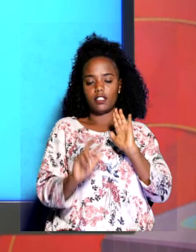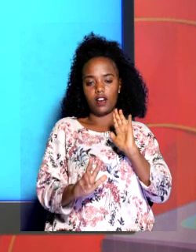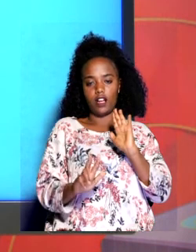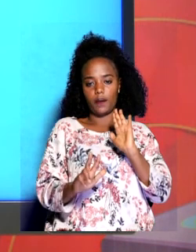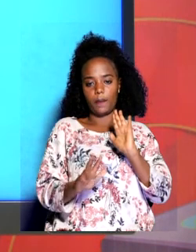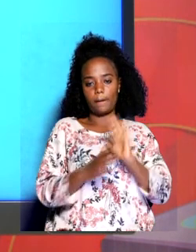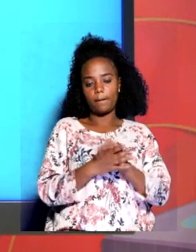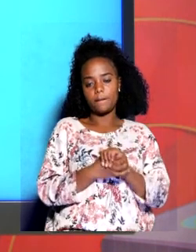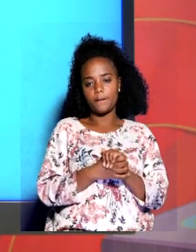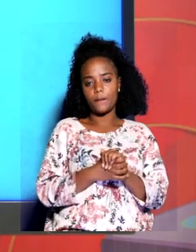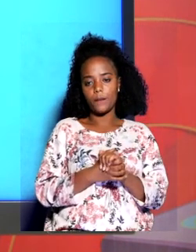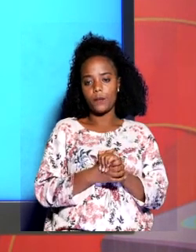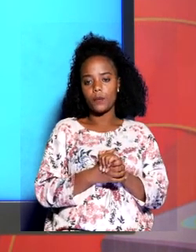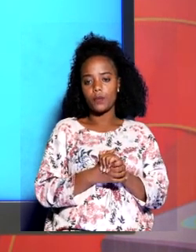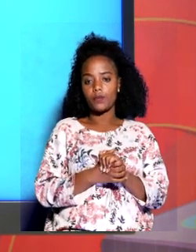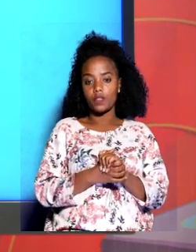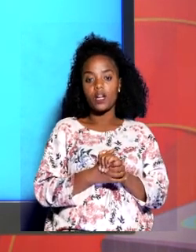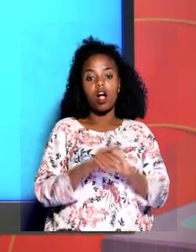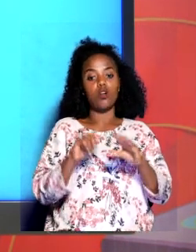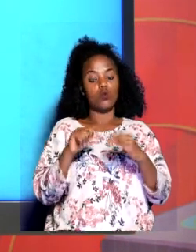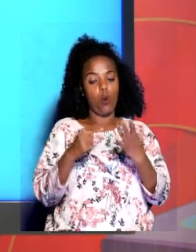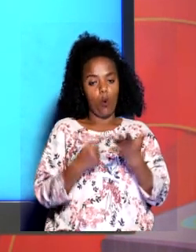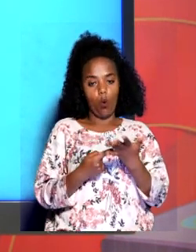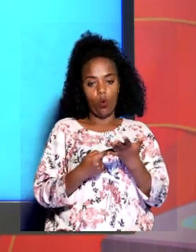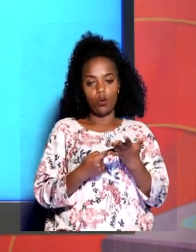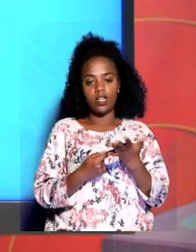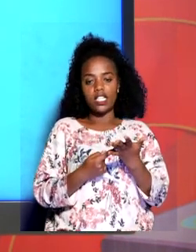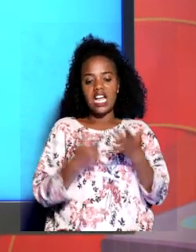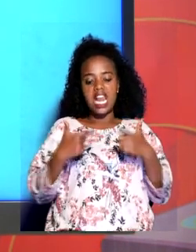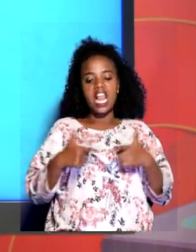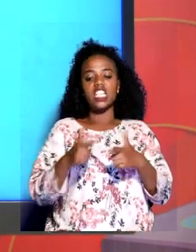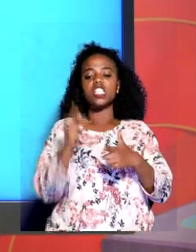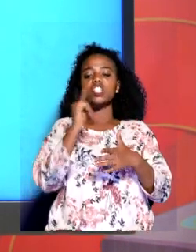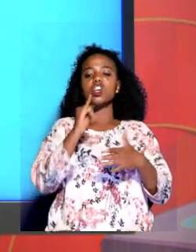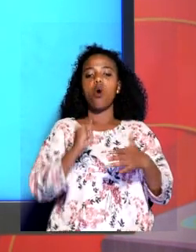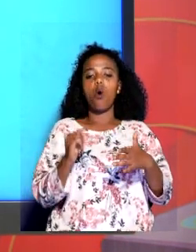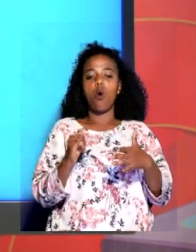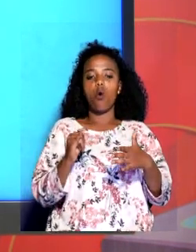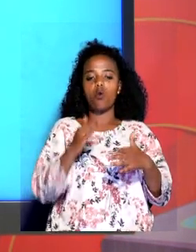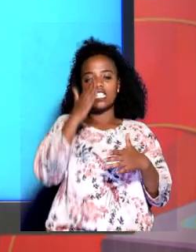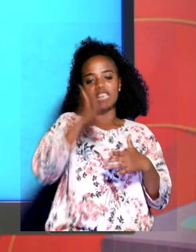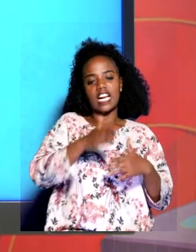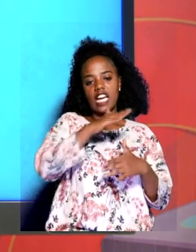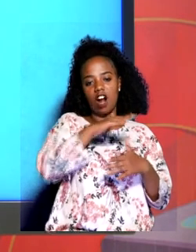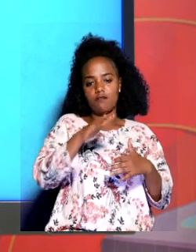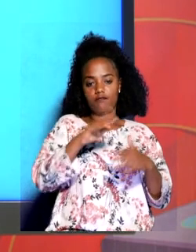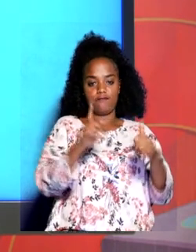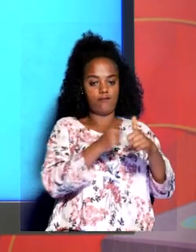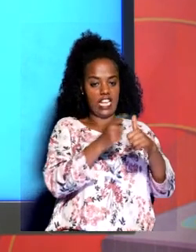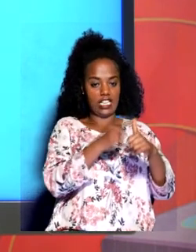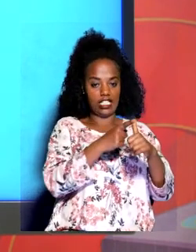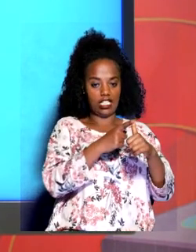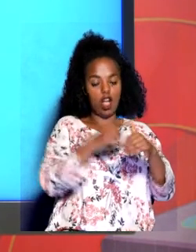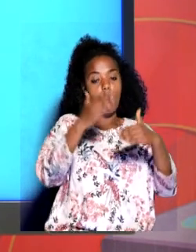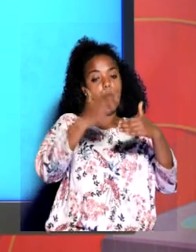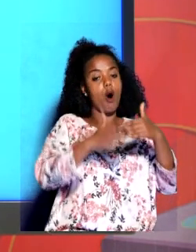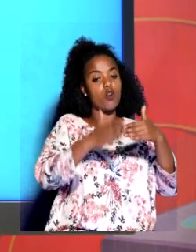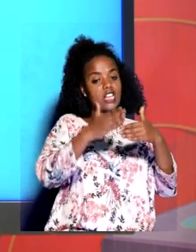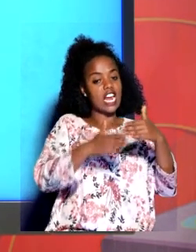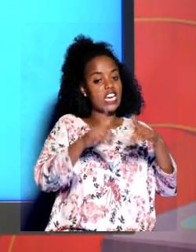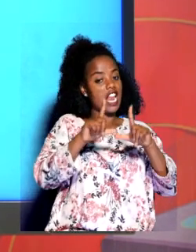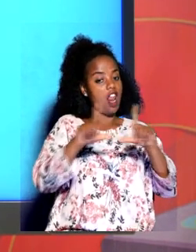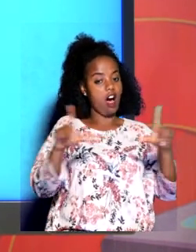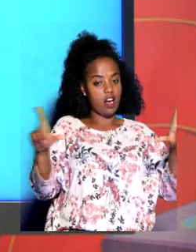3. So let's draw the graph for this one, the boundary